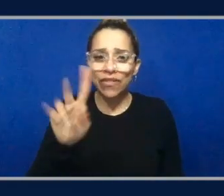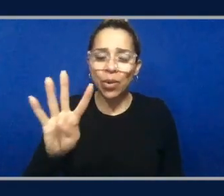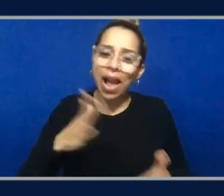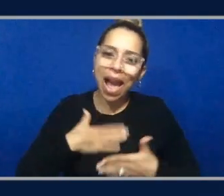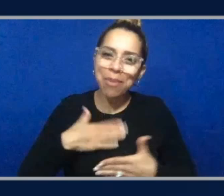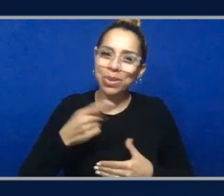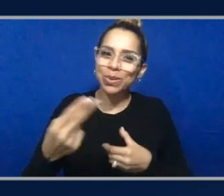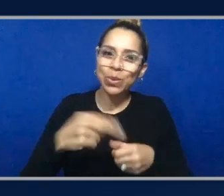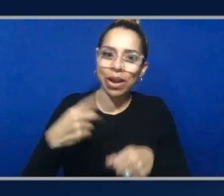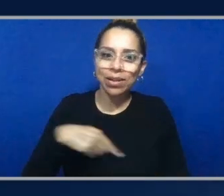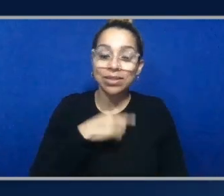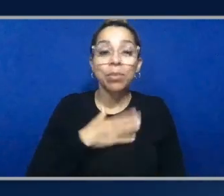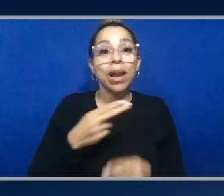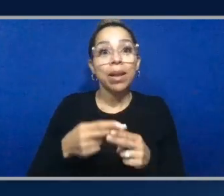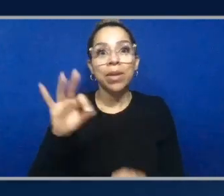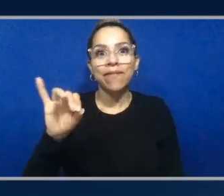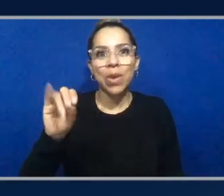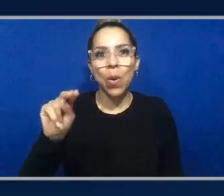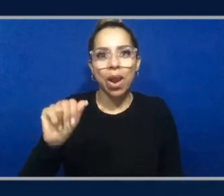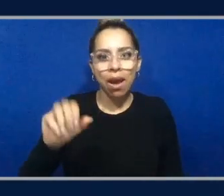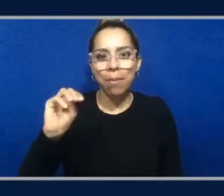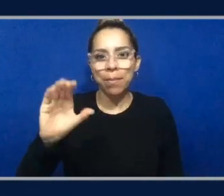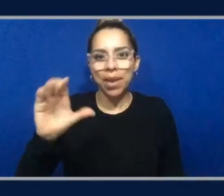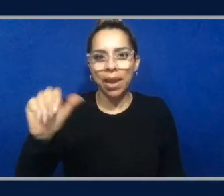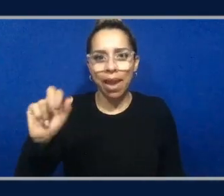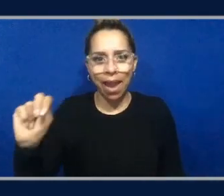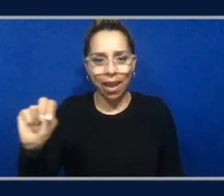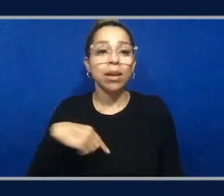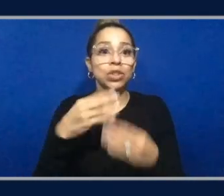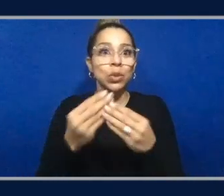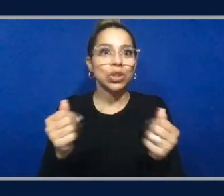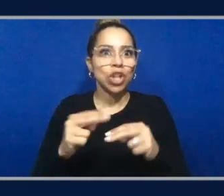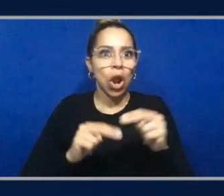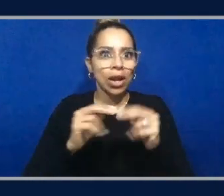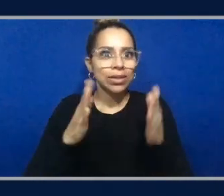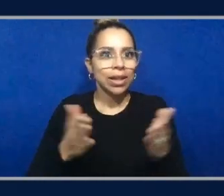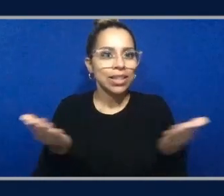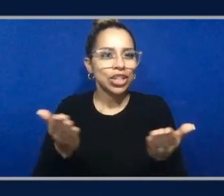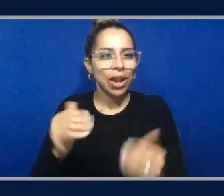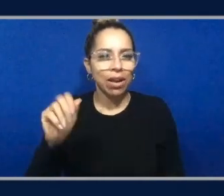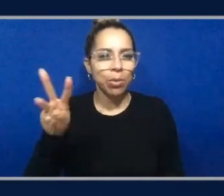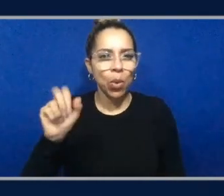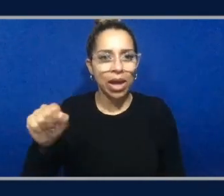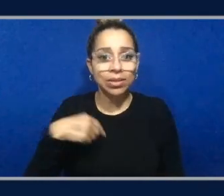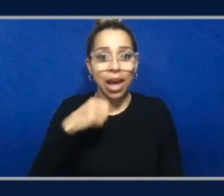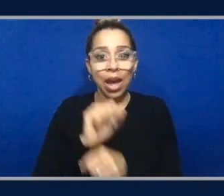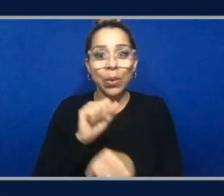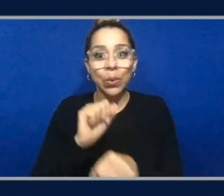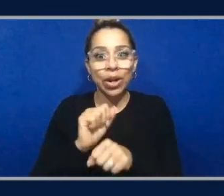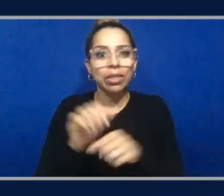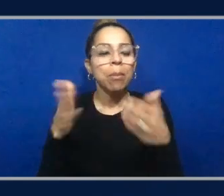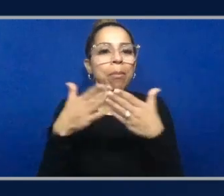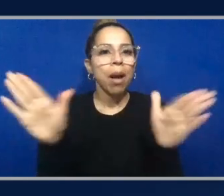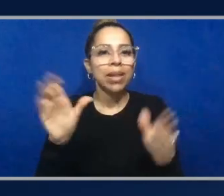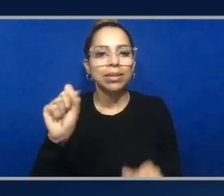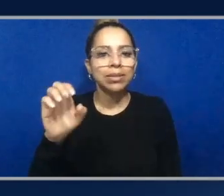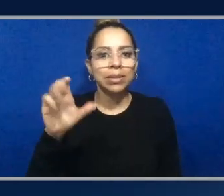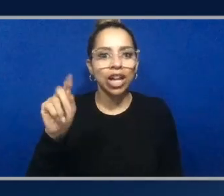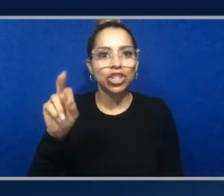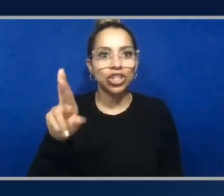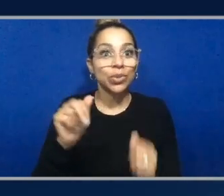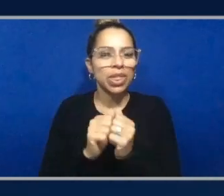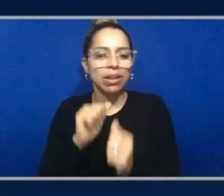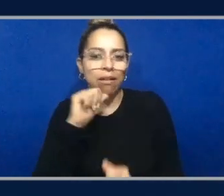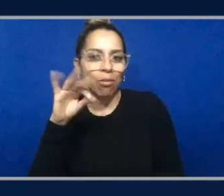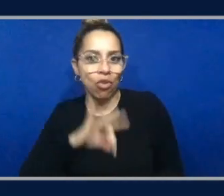I am a solutions architect at AWS. I work in the public sector with nonprofits, and I also have the pleasure of working with my wonderful co-host,